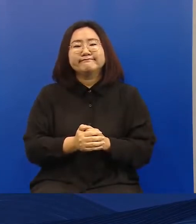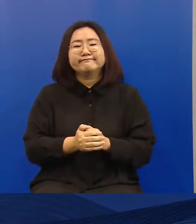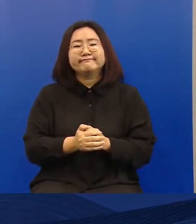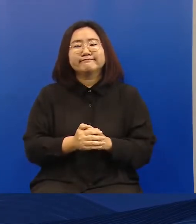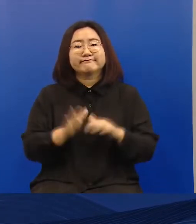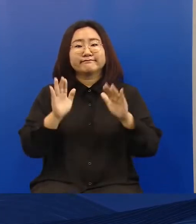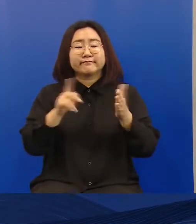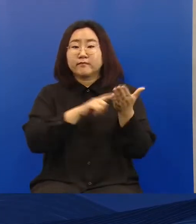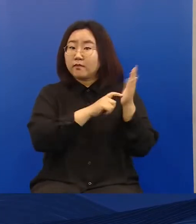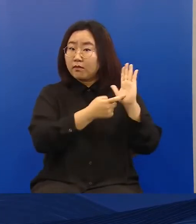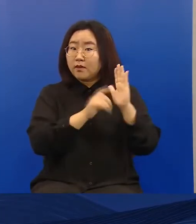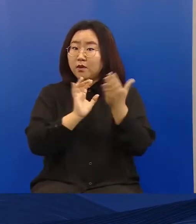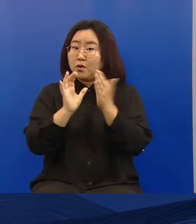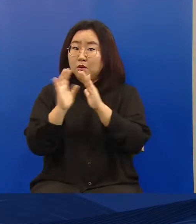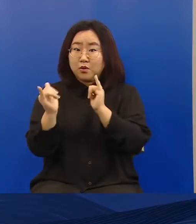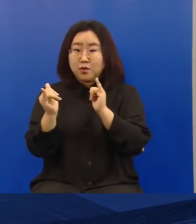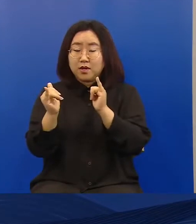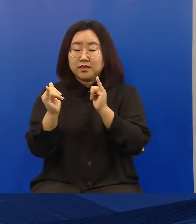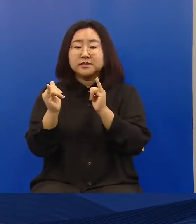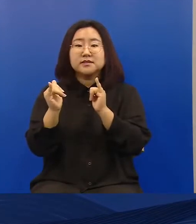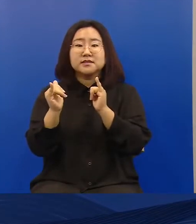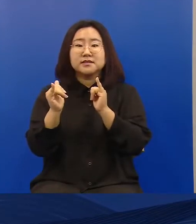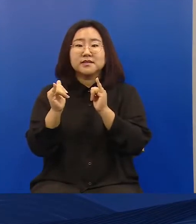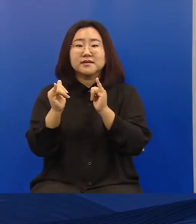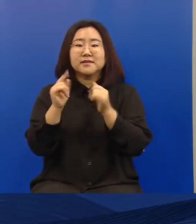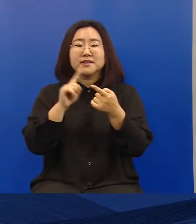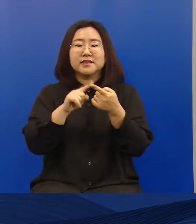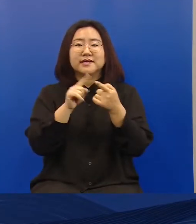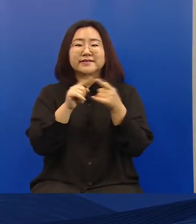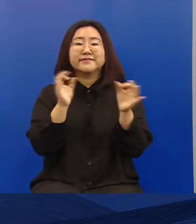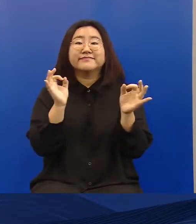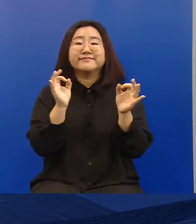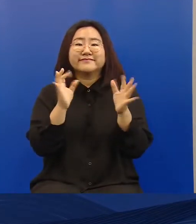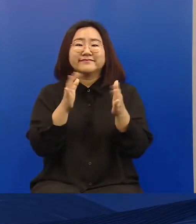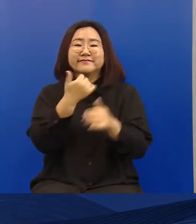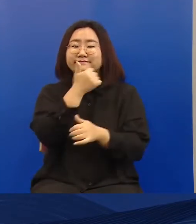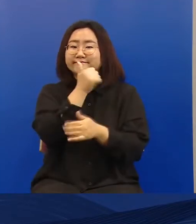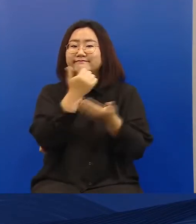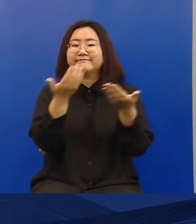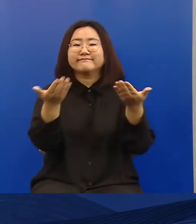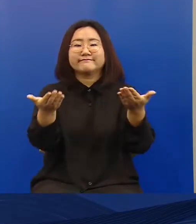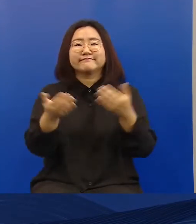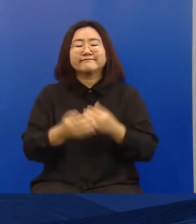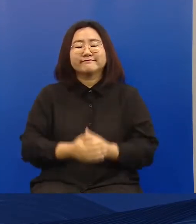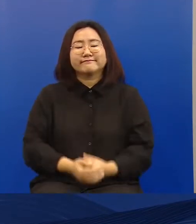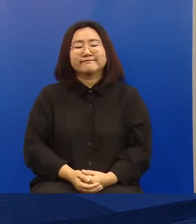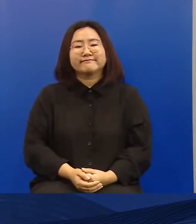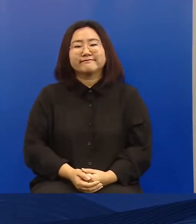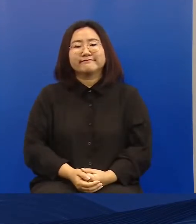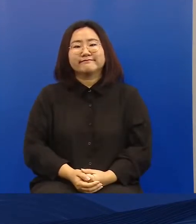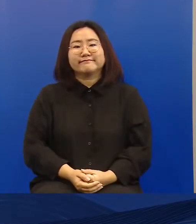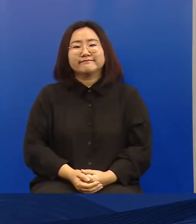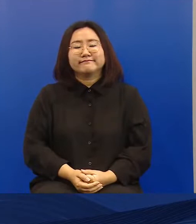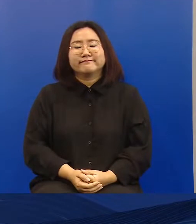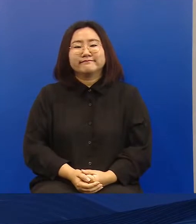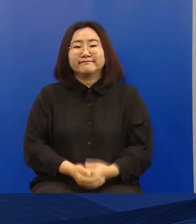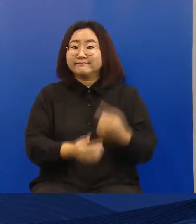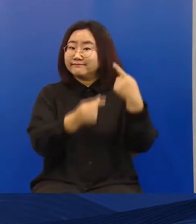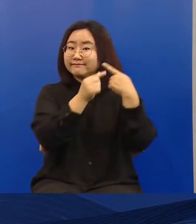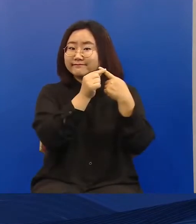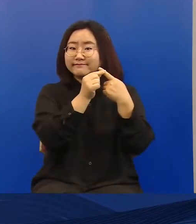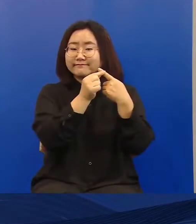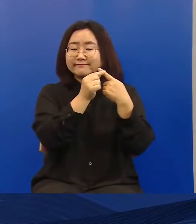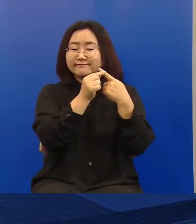questions. So I will now introduce again our speakers and panelists today.